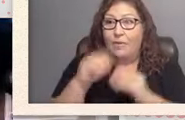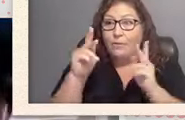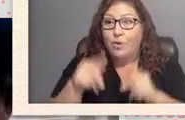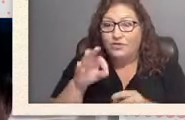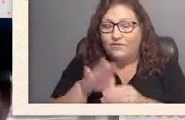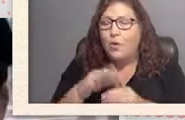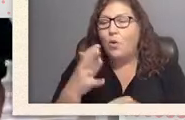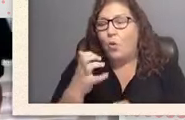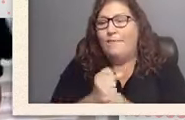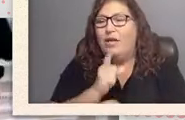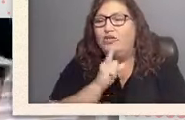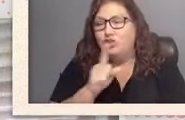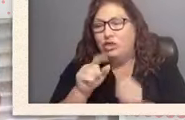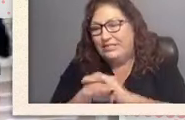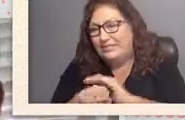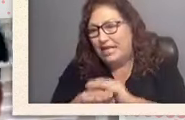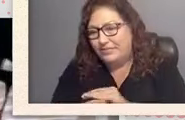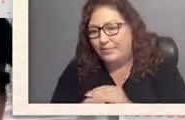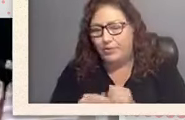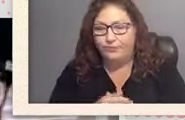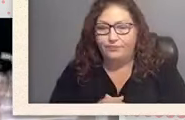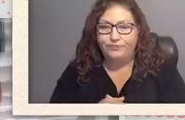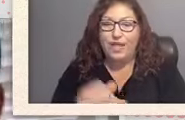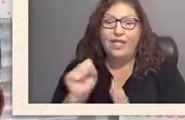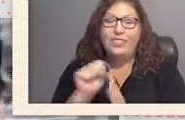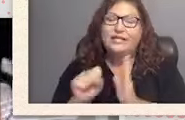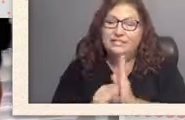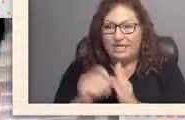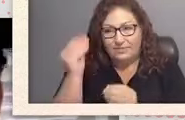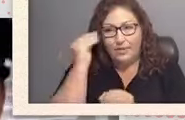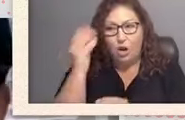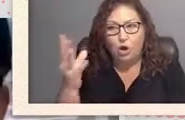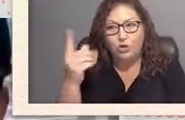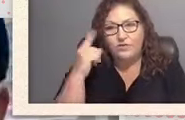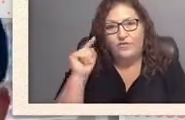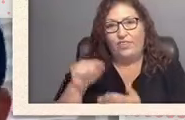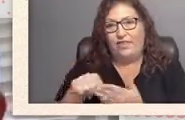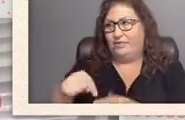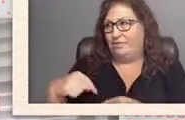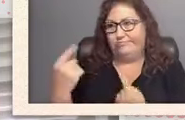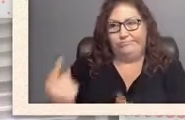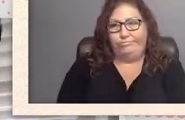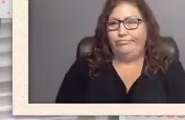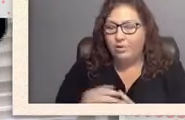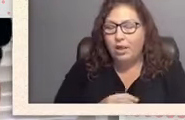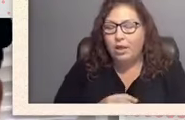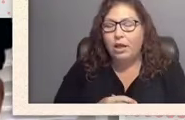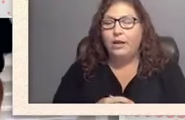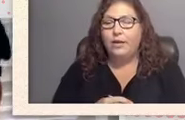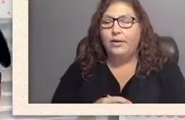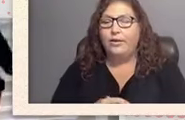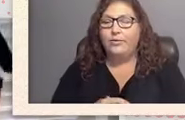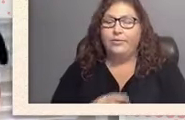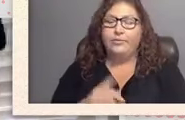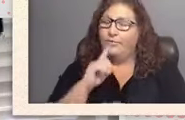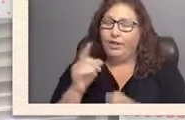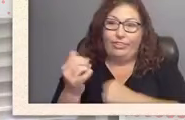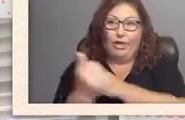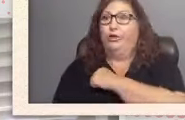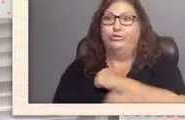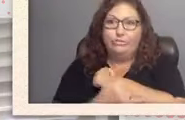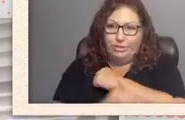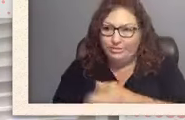sure it's accessible. The state's been on notice for this for eons. The country's been on notice for this for